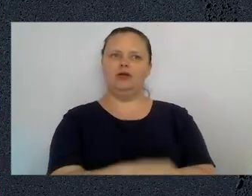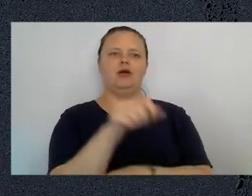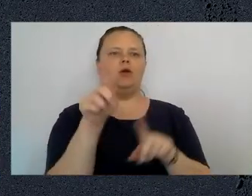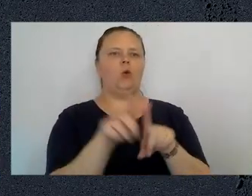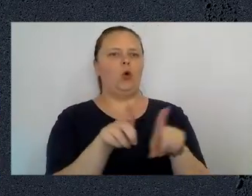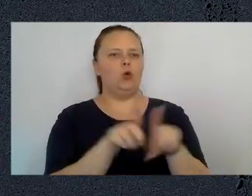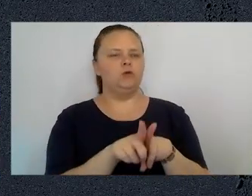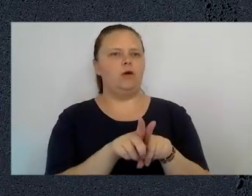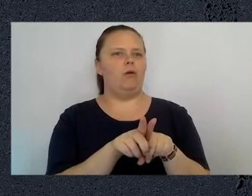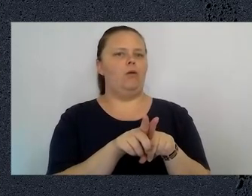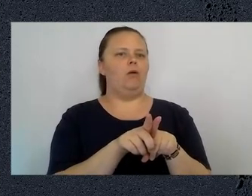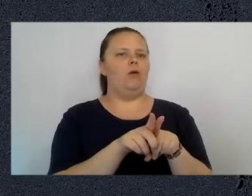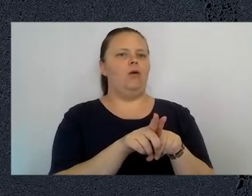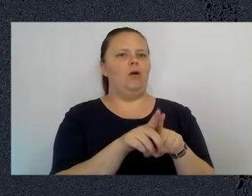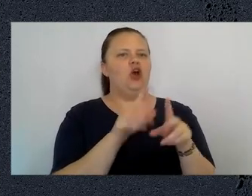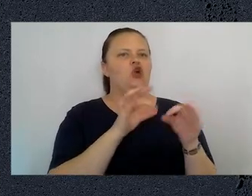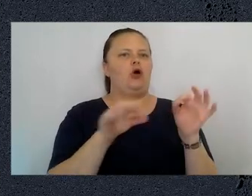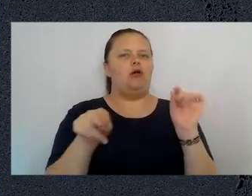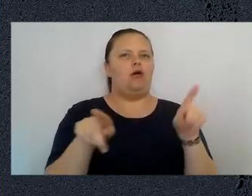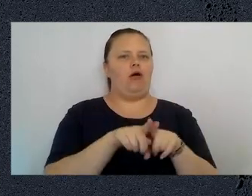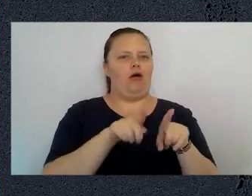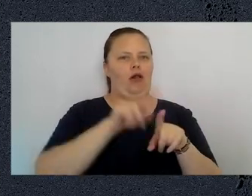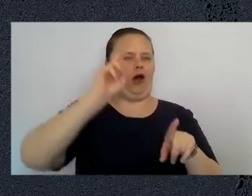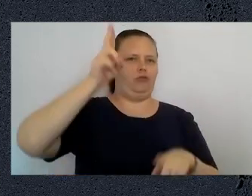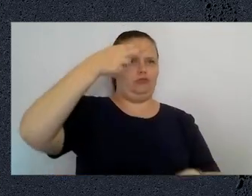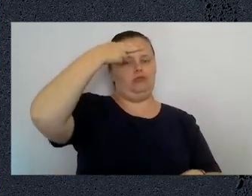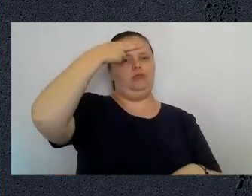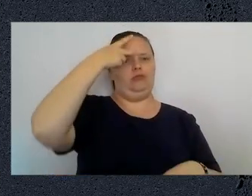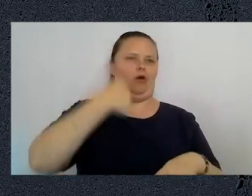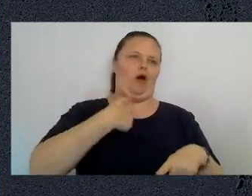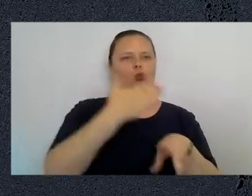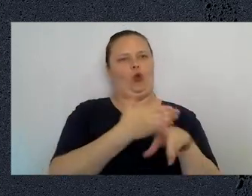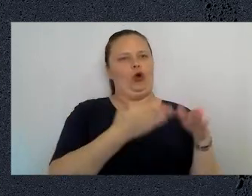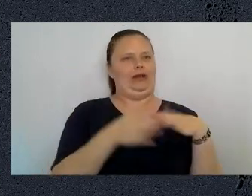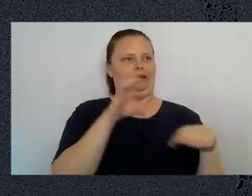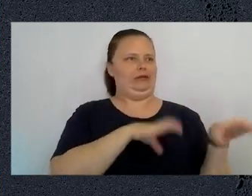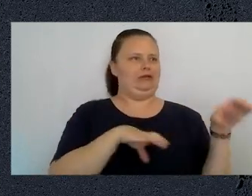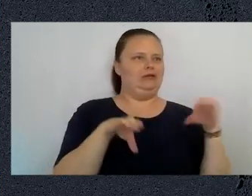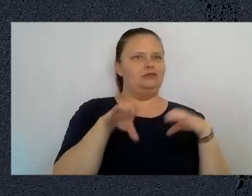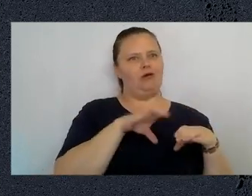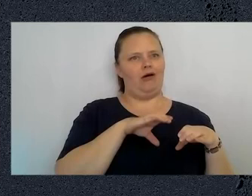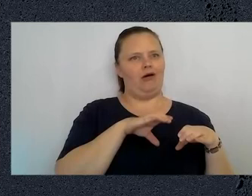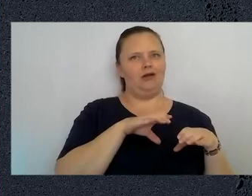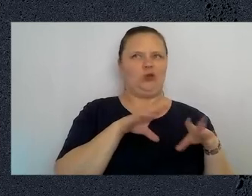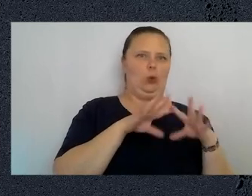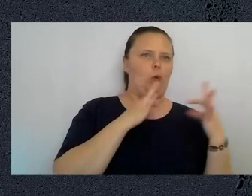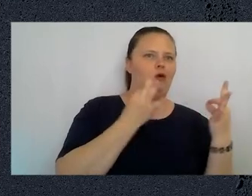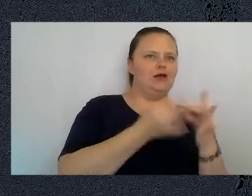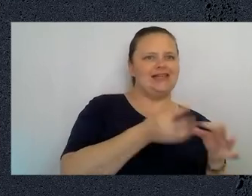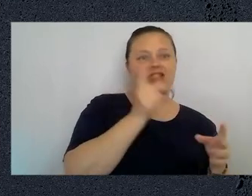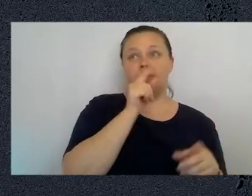got a tag on them that I have worked as a scientist in so-and-so organisation. It could be people like